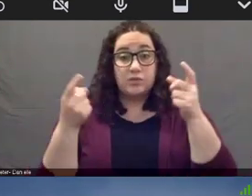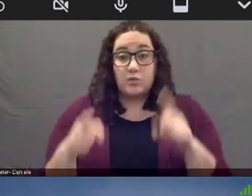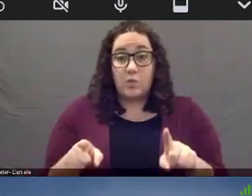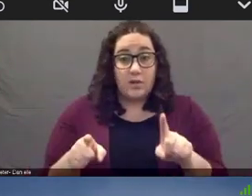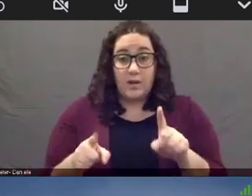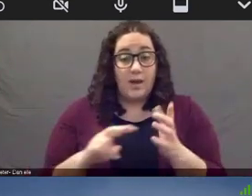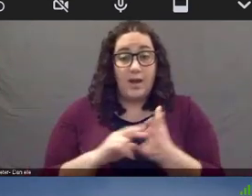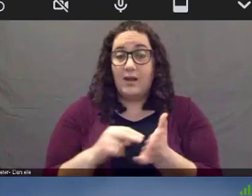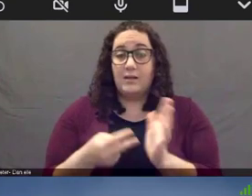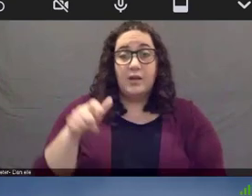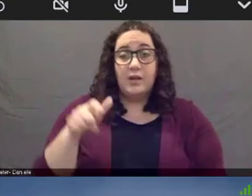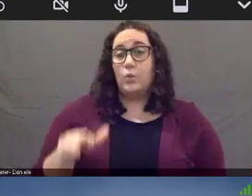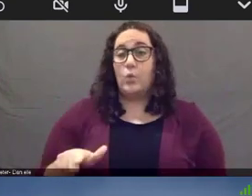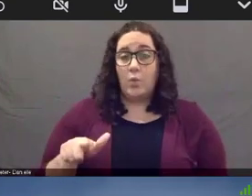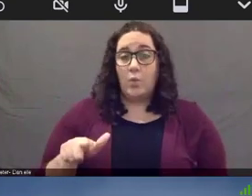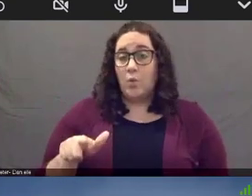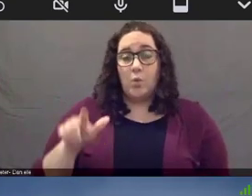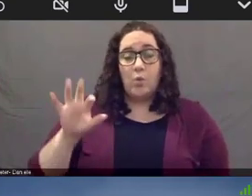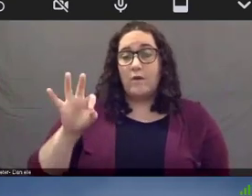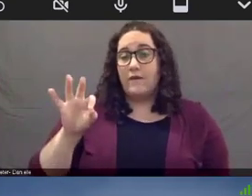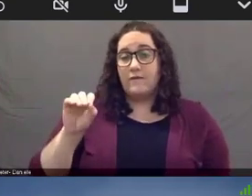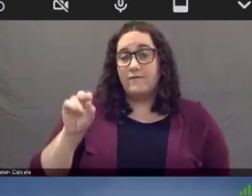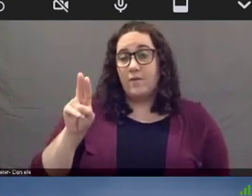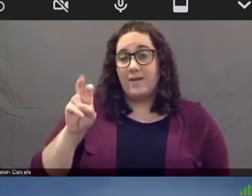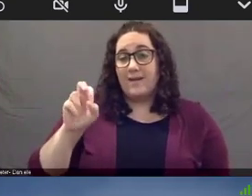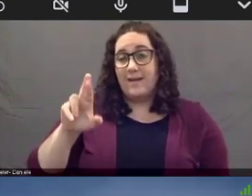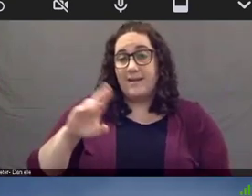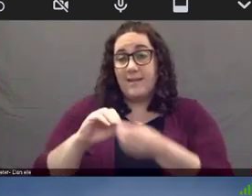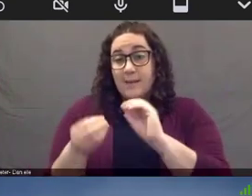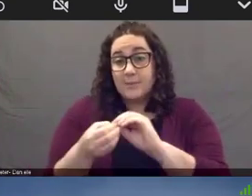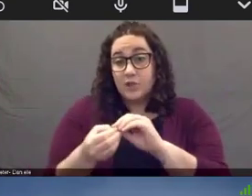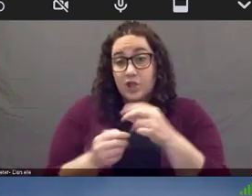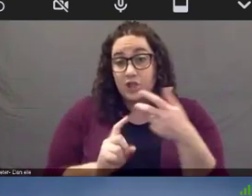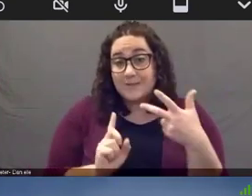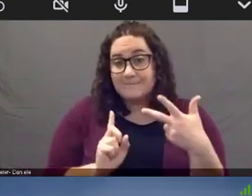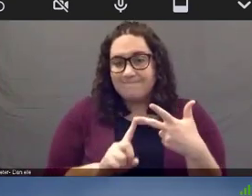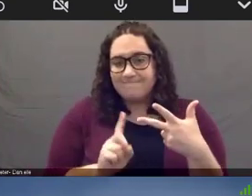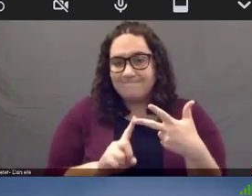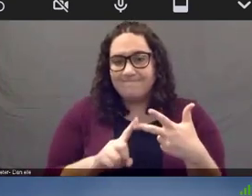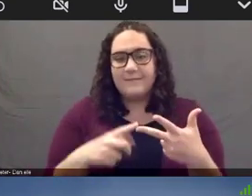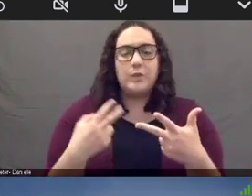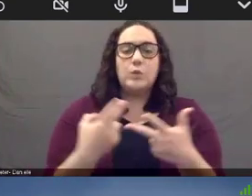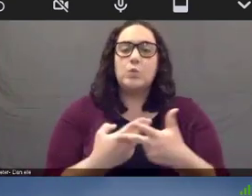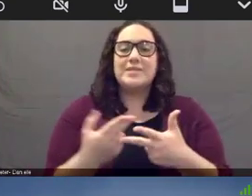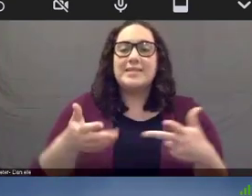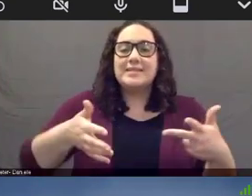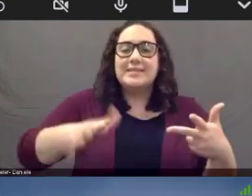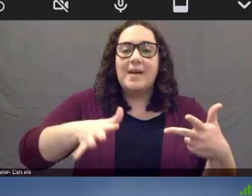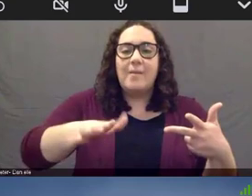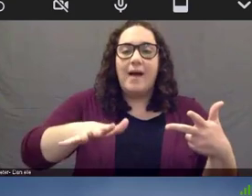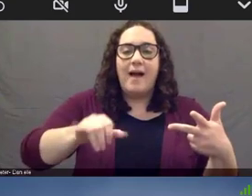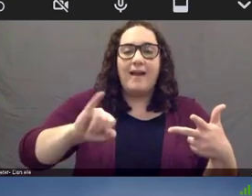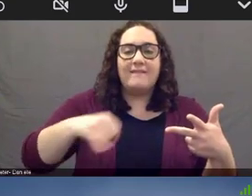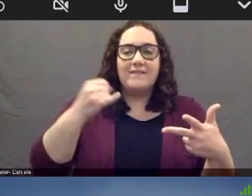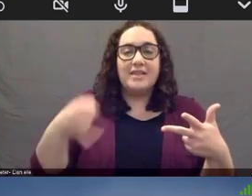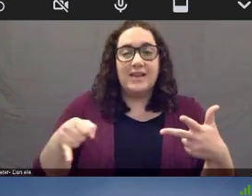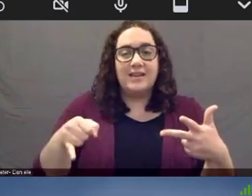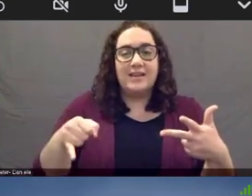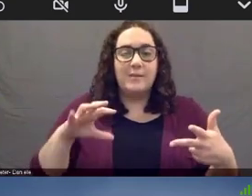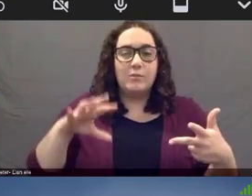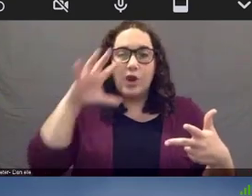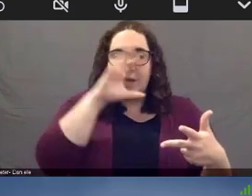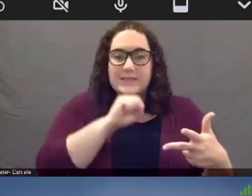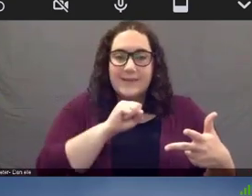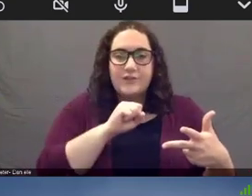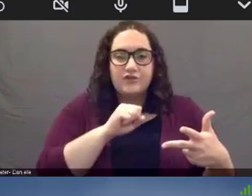use this semi-infinite approximation, right? So there's no real symmetry in this problem. We're looking for some penetration